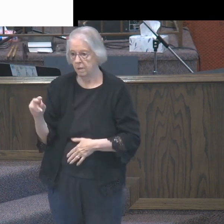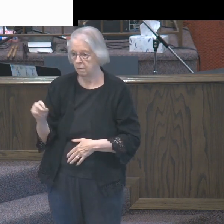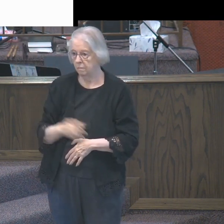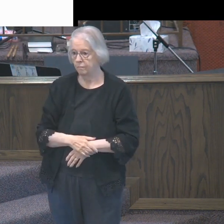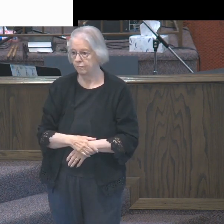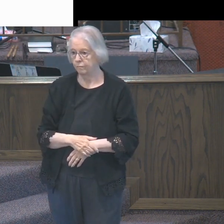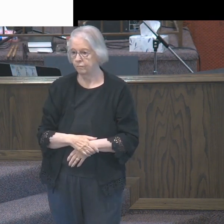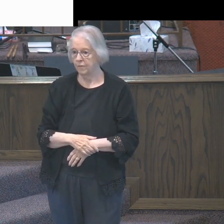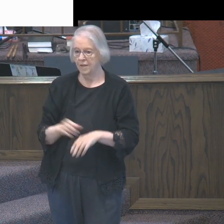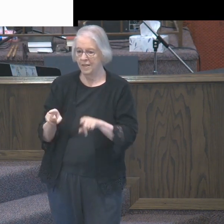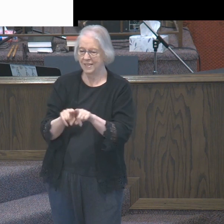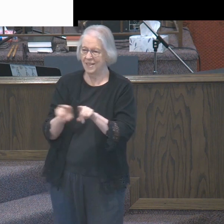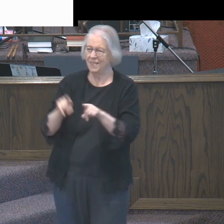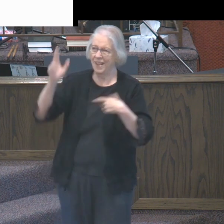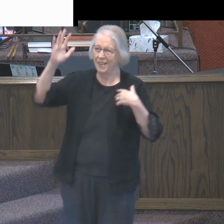Dad.